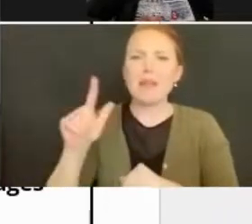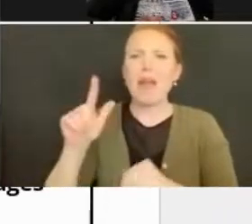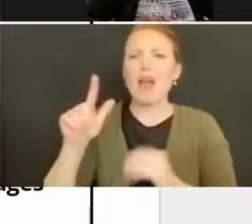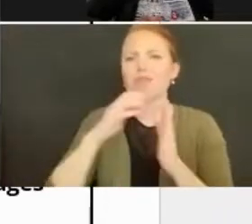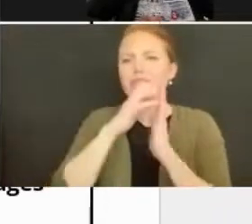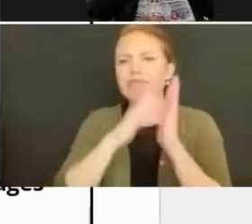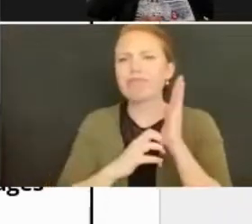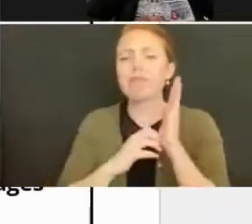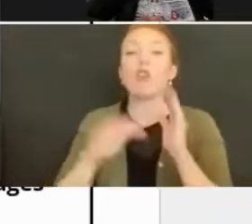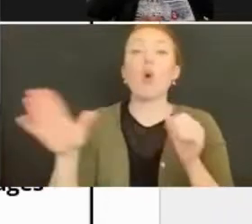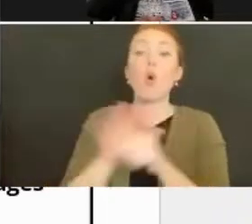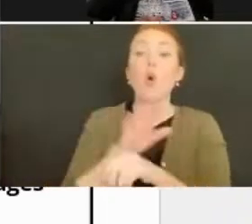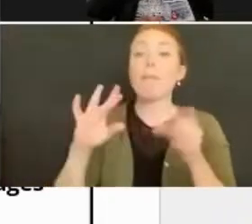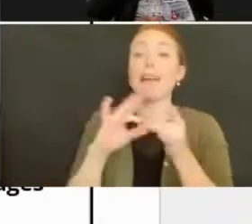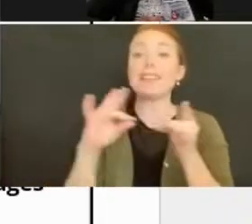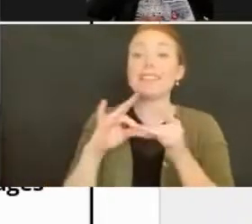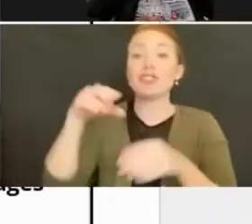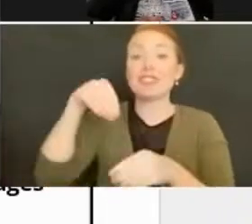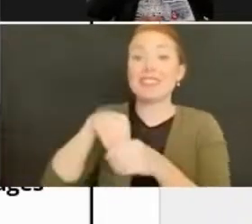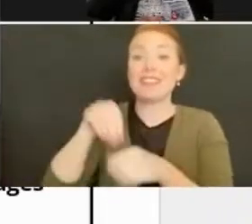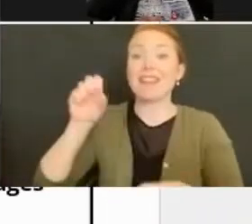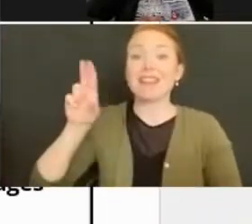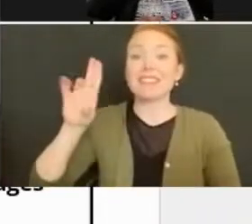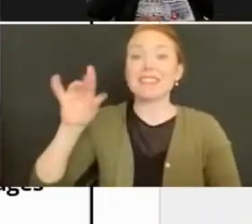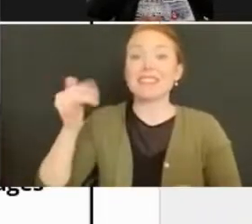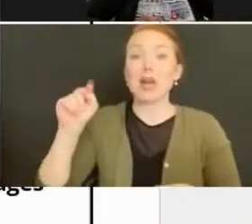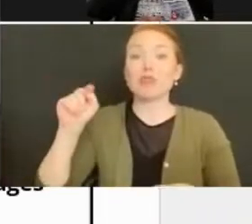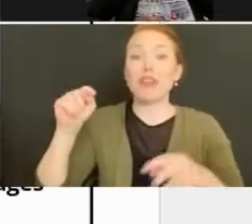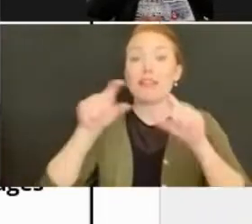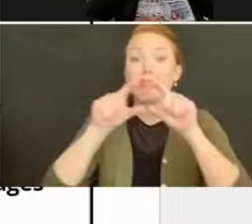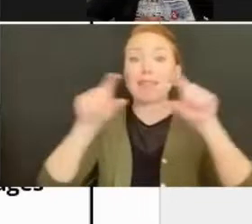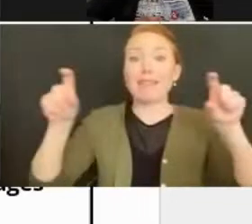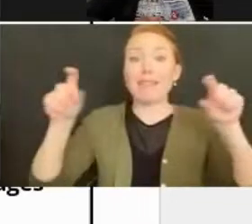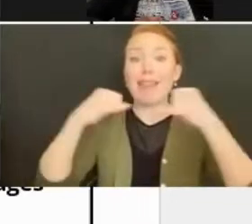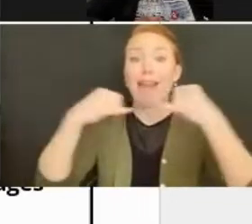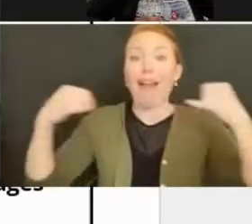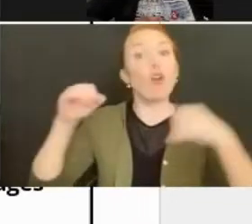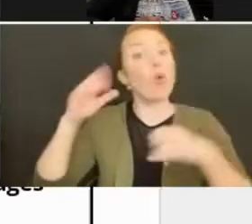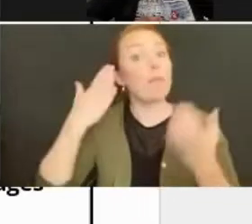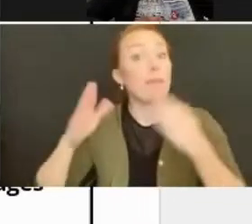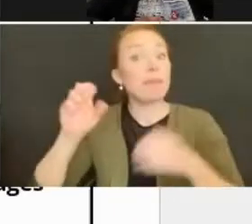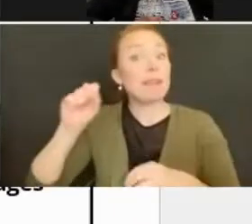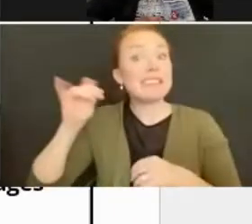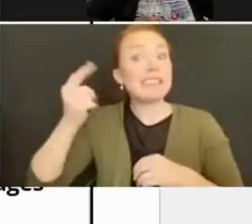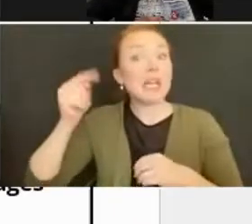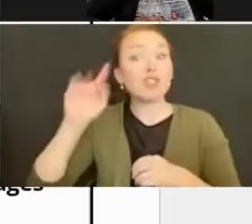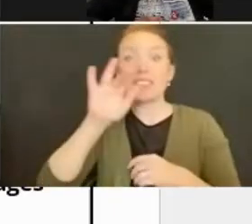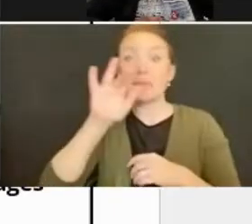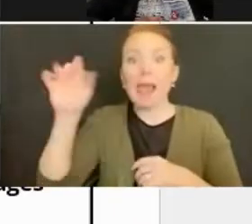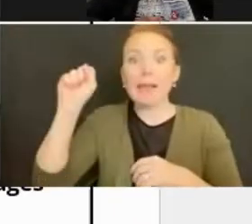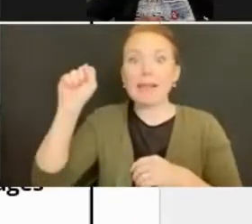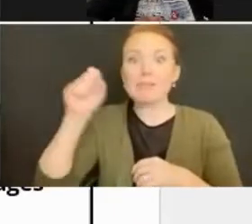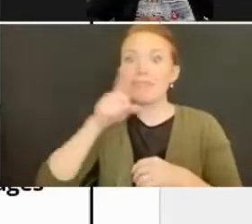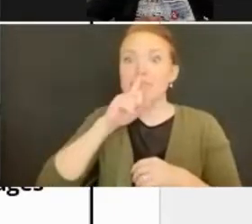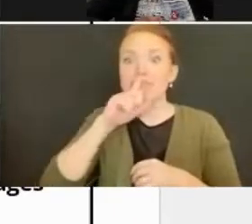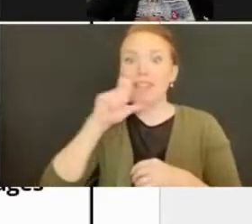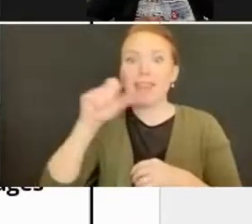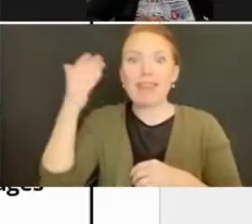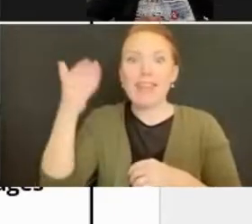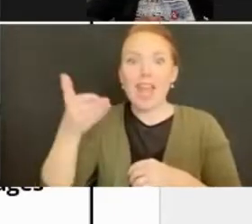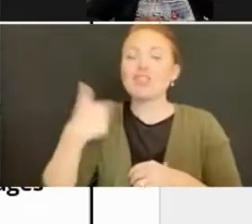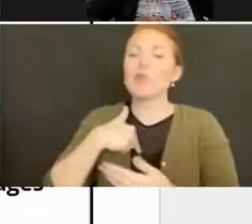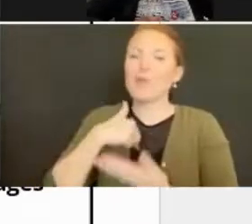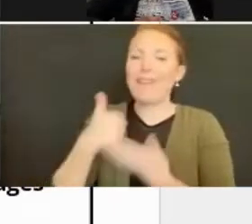line? Anybody's hands up? Or the subject line is blank. So we tackle these challenges to help students